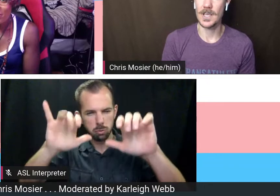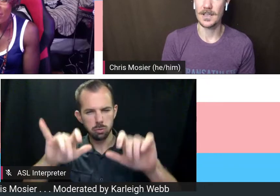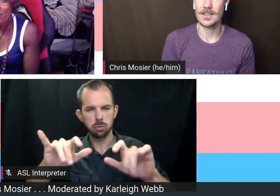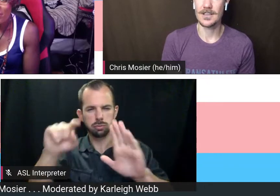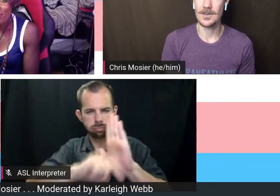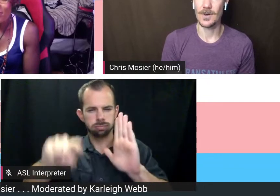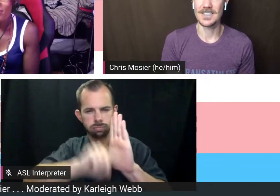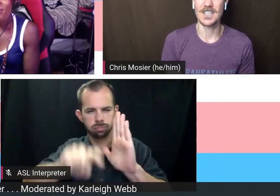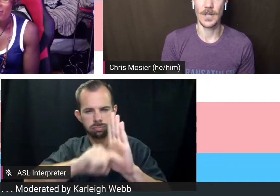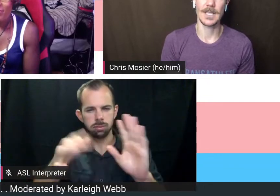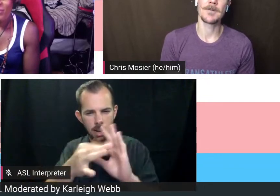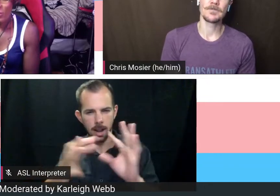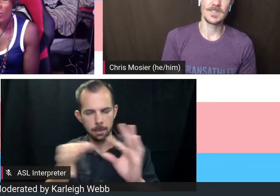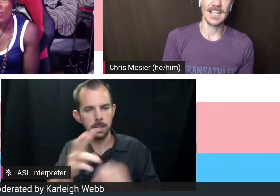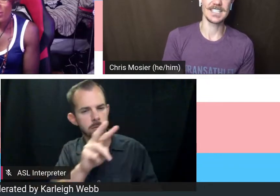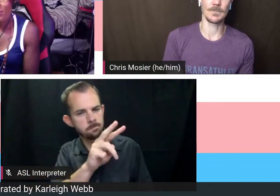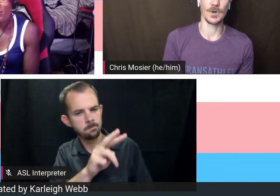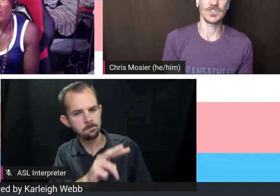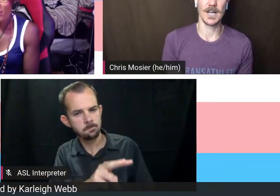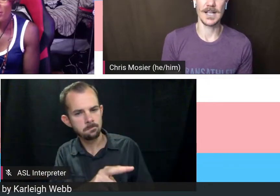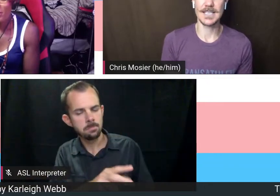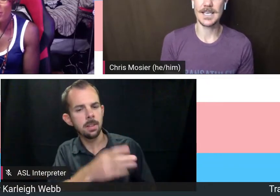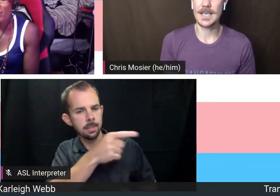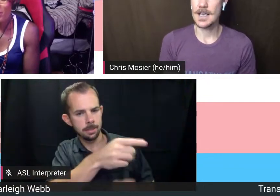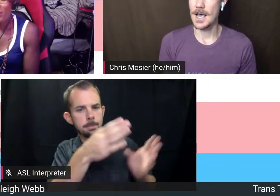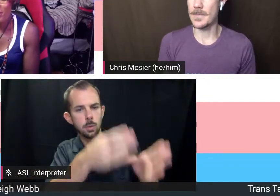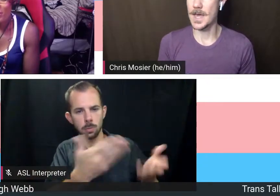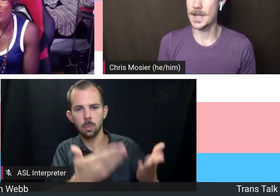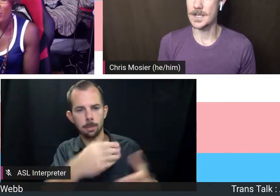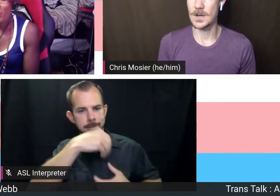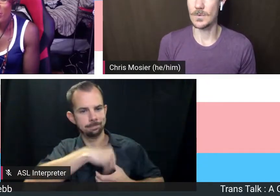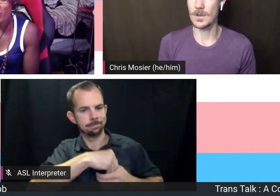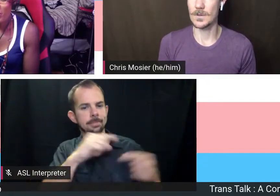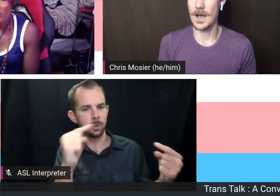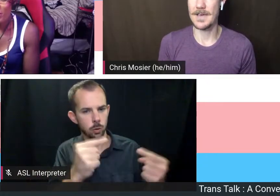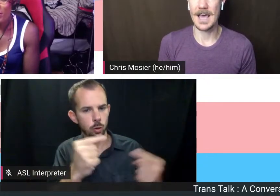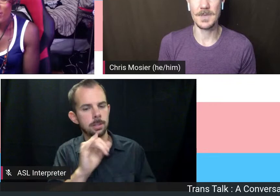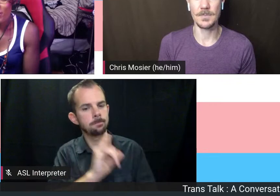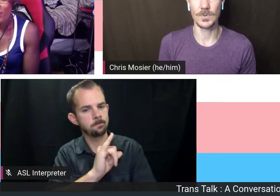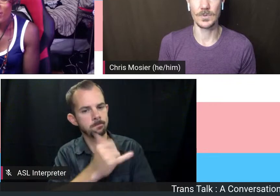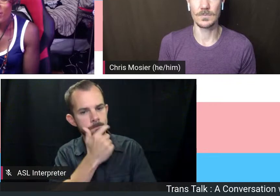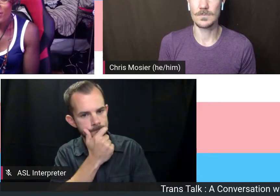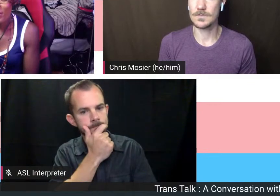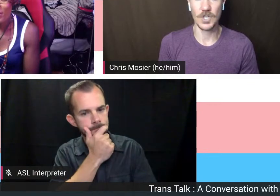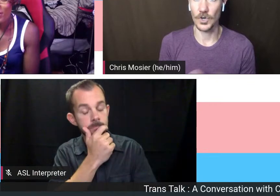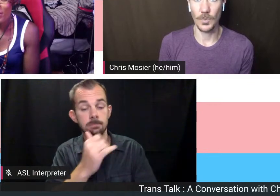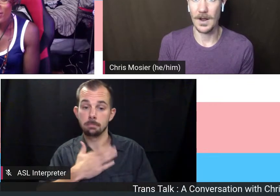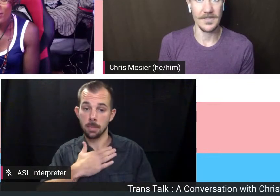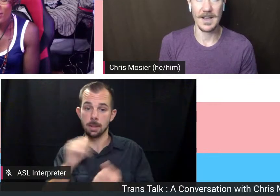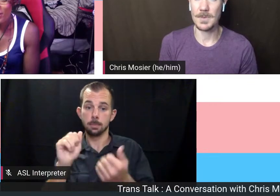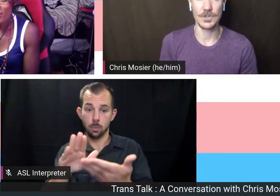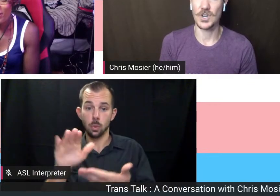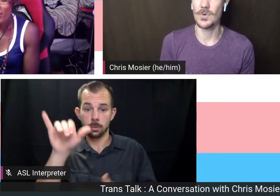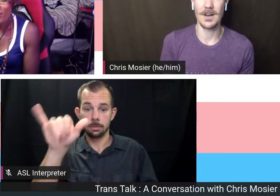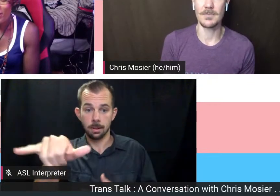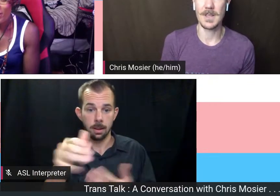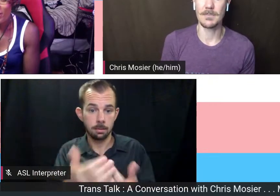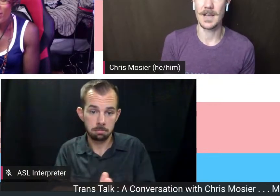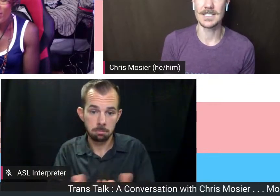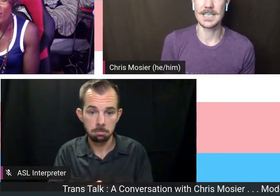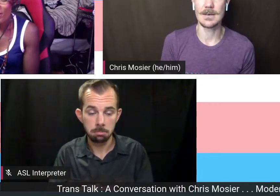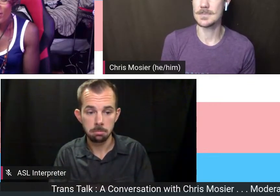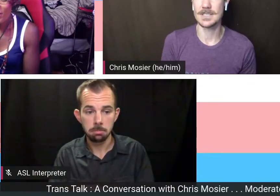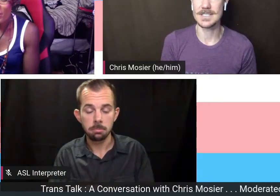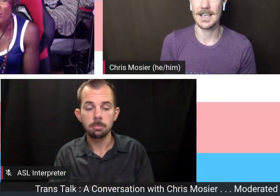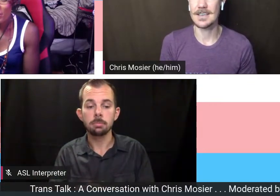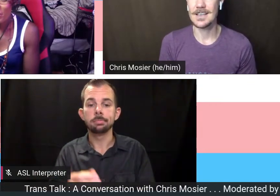be hurting, right? So like, that's the approach that I take. And then, I've had people turn around in